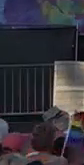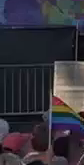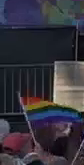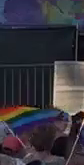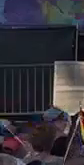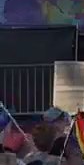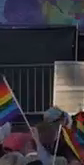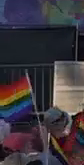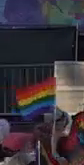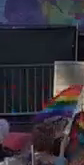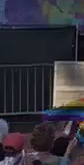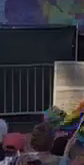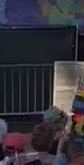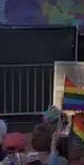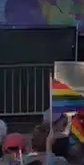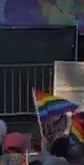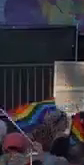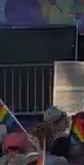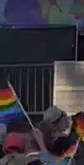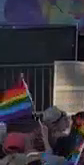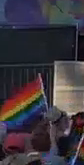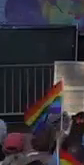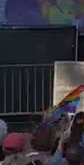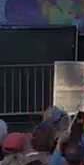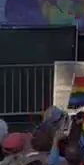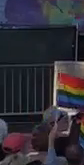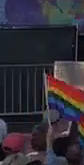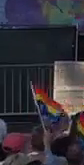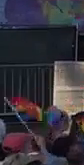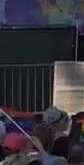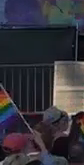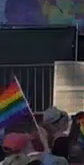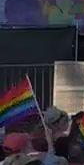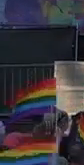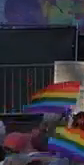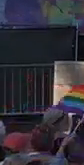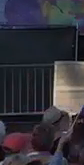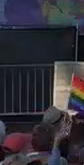that game is going to say, like, goodbye to everyone, and then they're going to keep playing because people keep walking out.